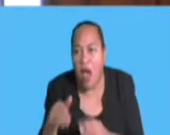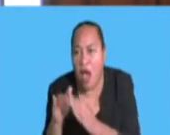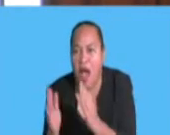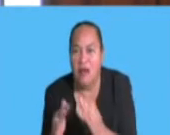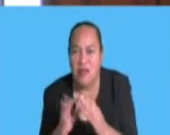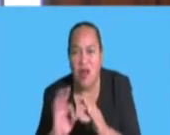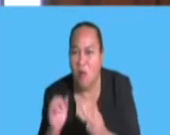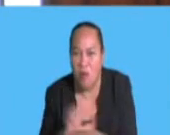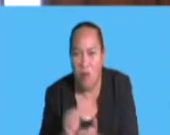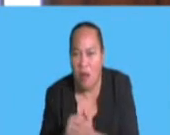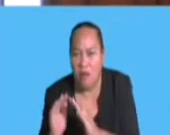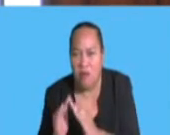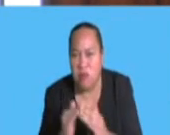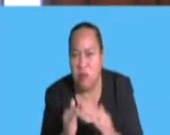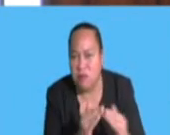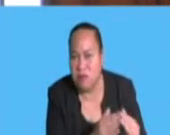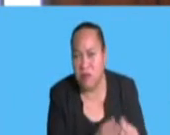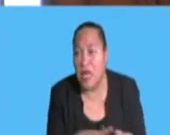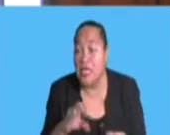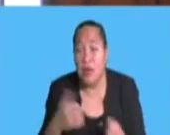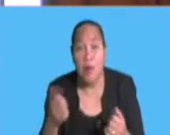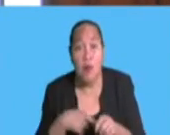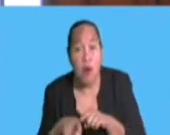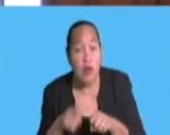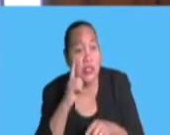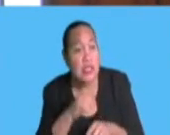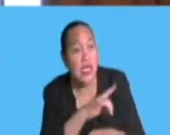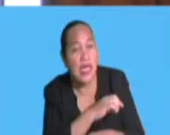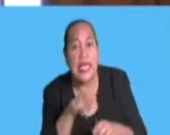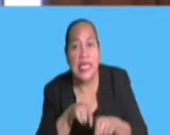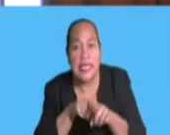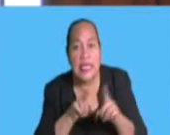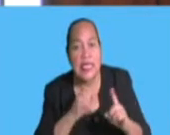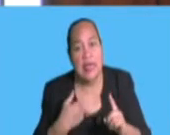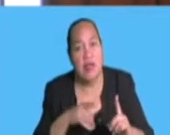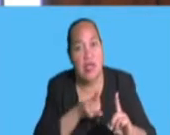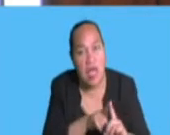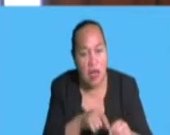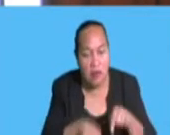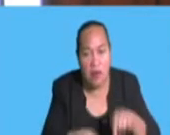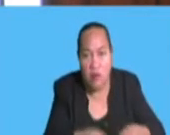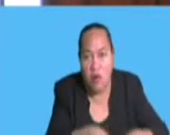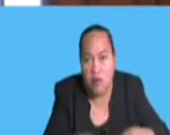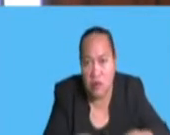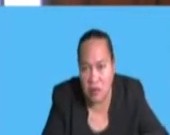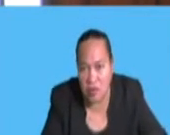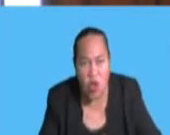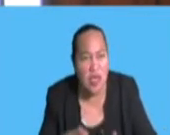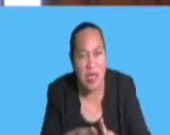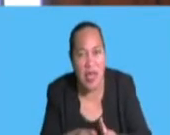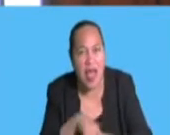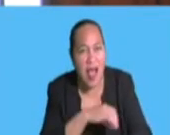settlements. Often they are seen on the seaside highways and mangroves. They also exist on road reserves and state